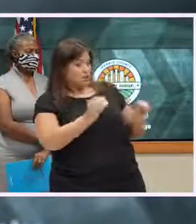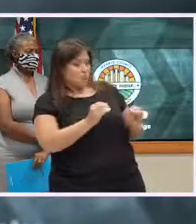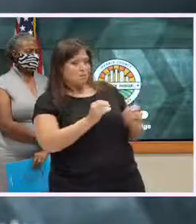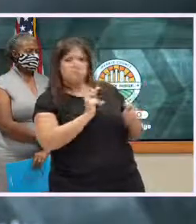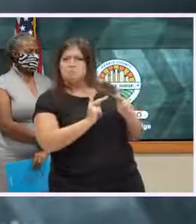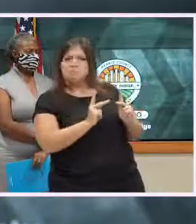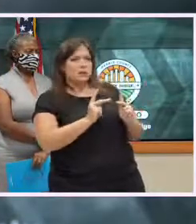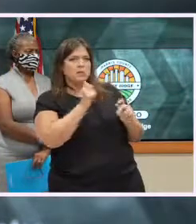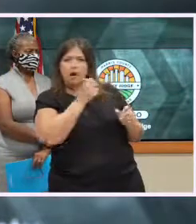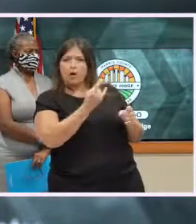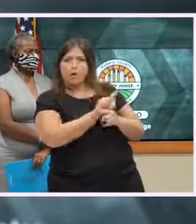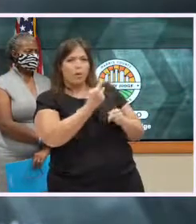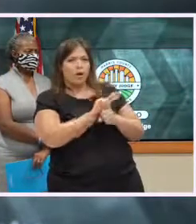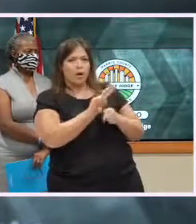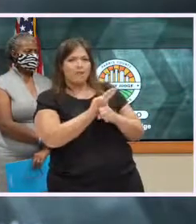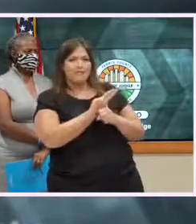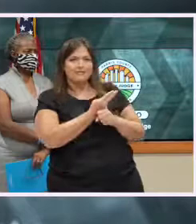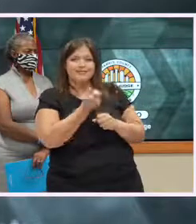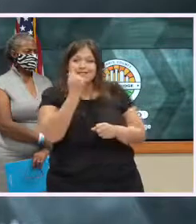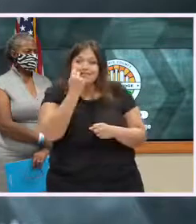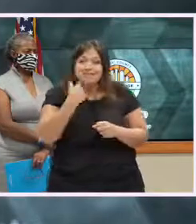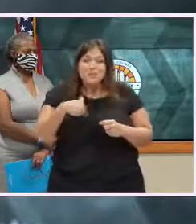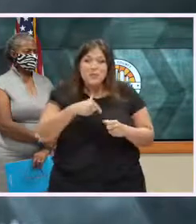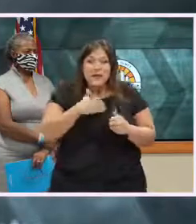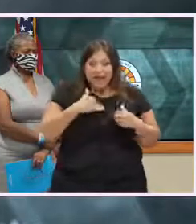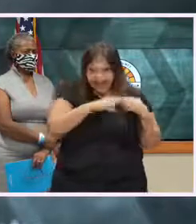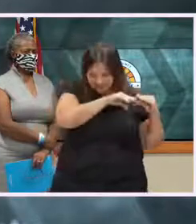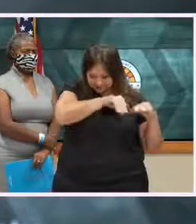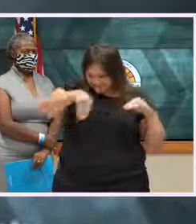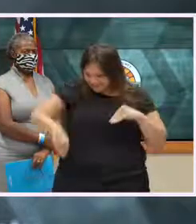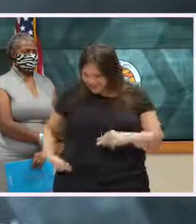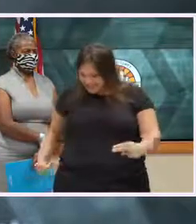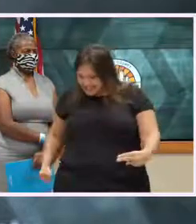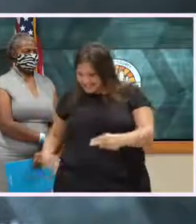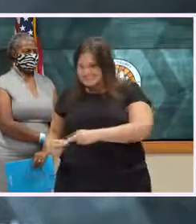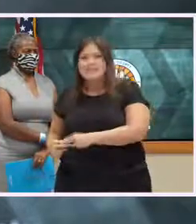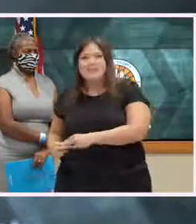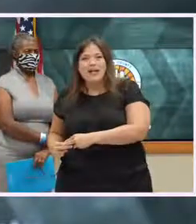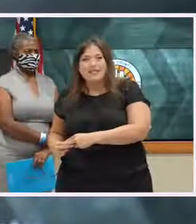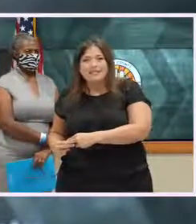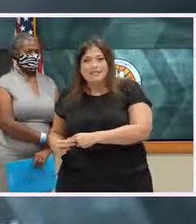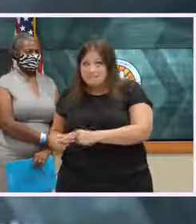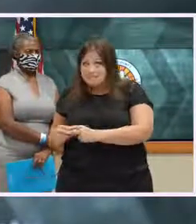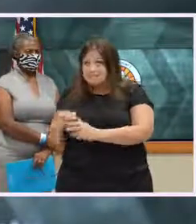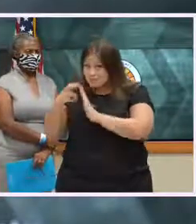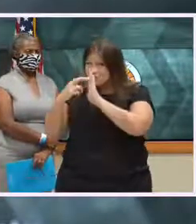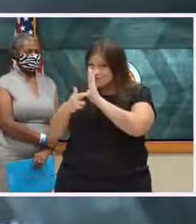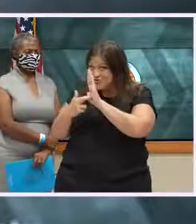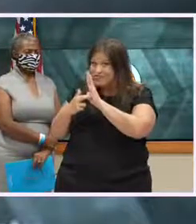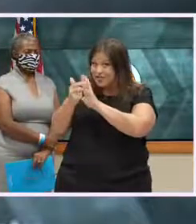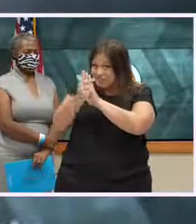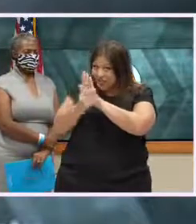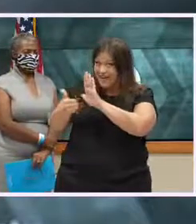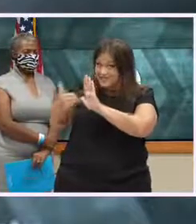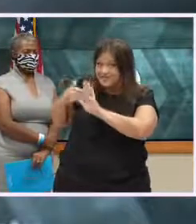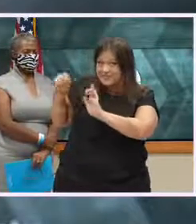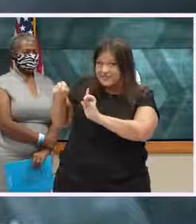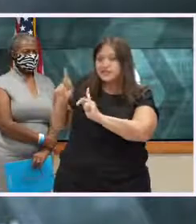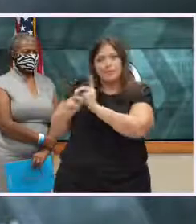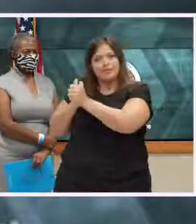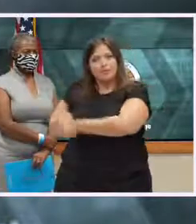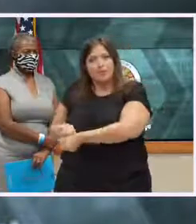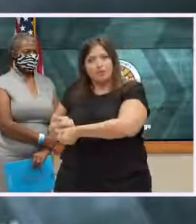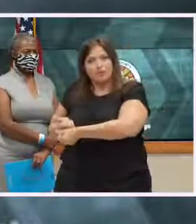requirements. That's why there's fines for parking in a handicap spot. Realistically, right now, I'm not able